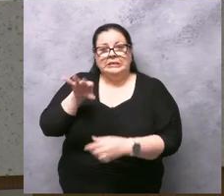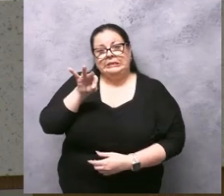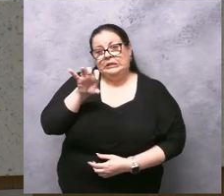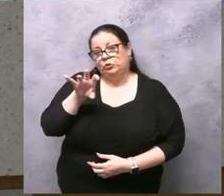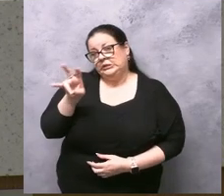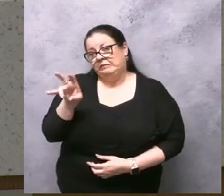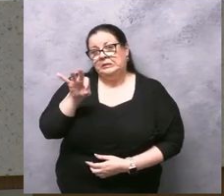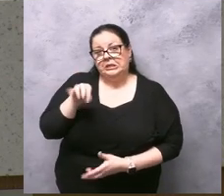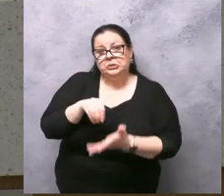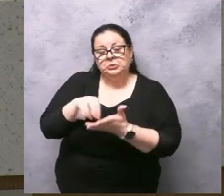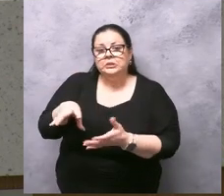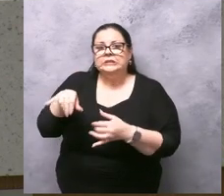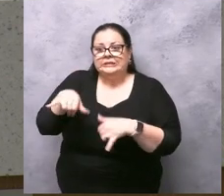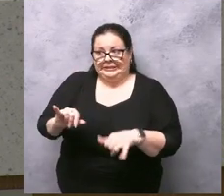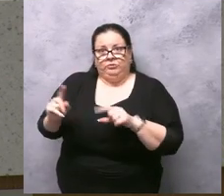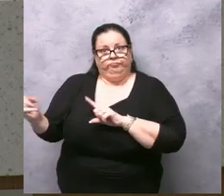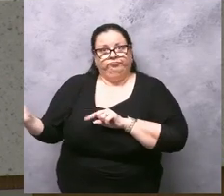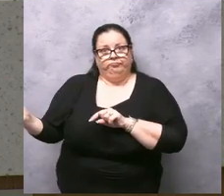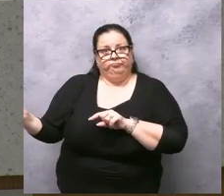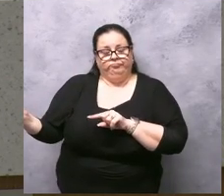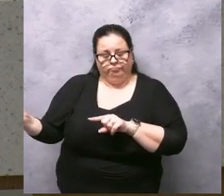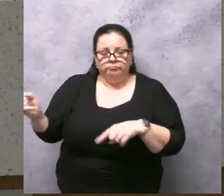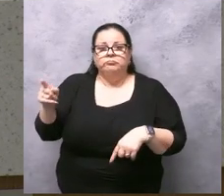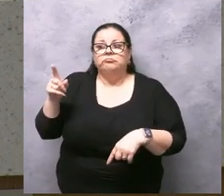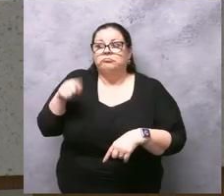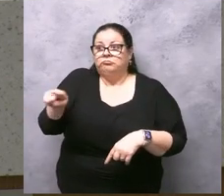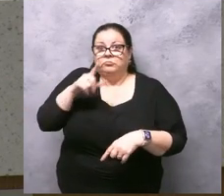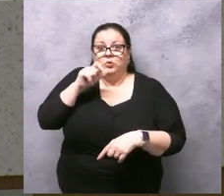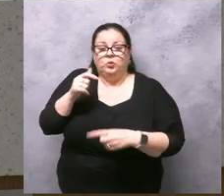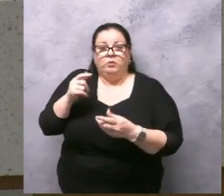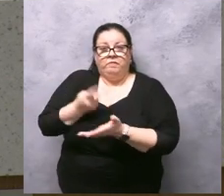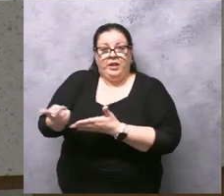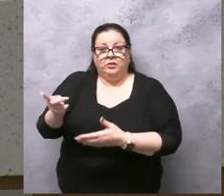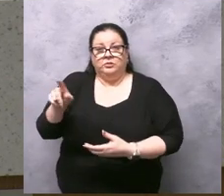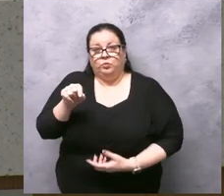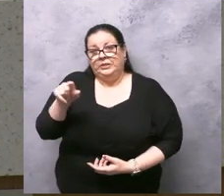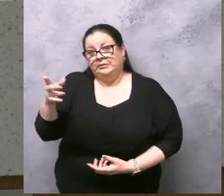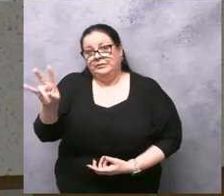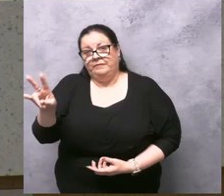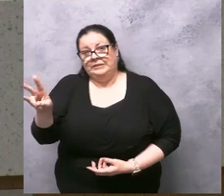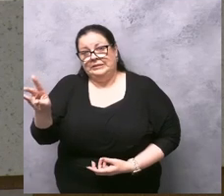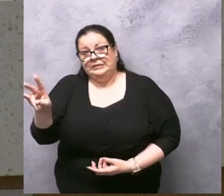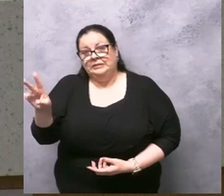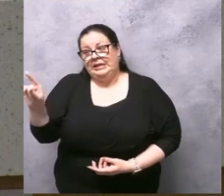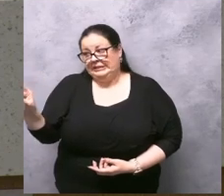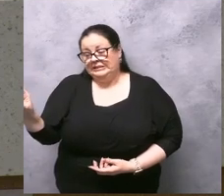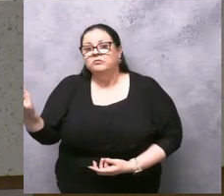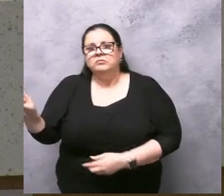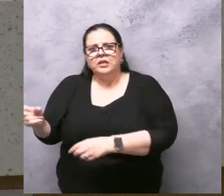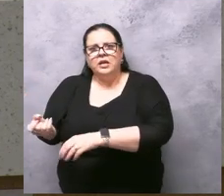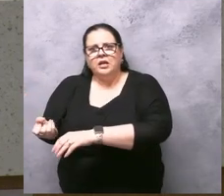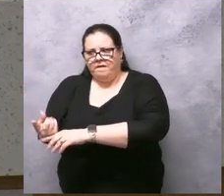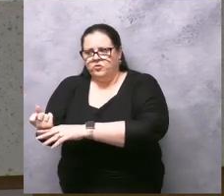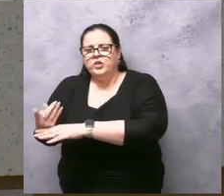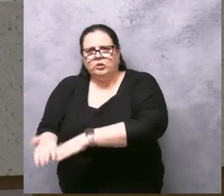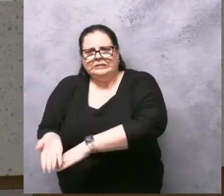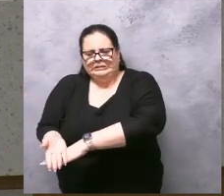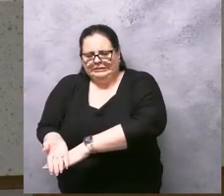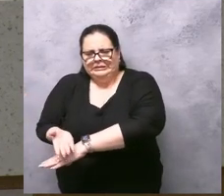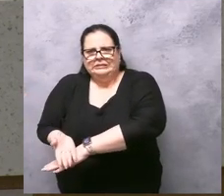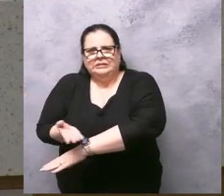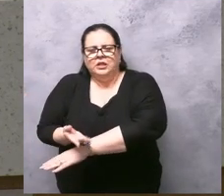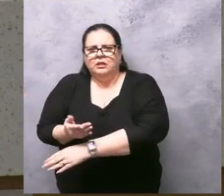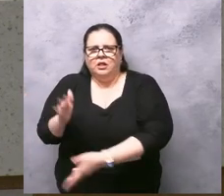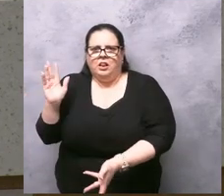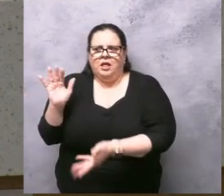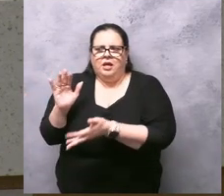we found 979 students who were still in our system. Of those who failed in 2017-2018, each year we made great progress to reduce the number, and